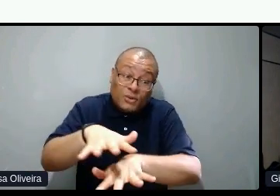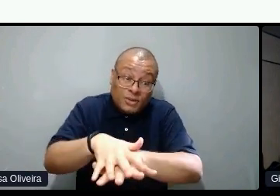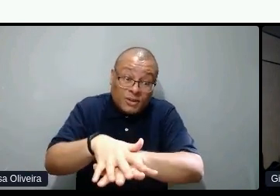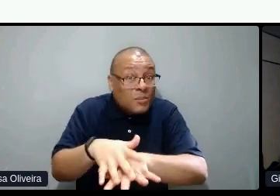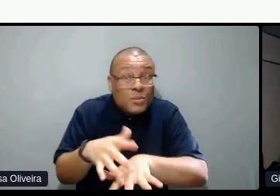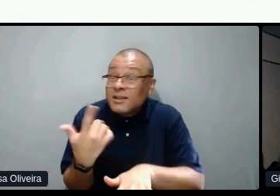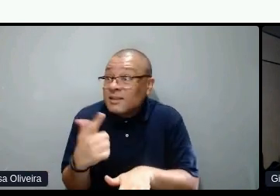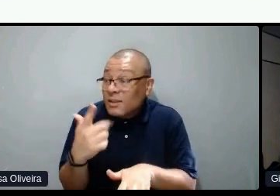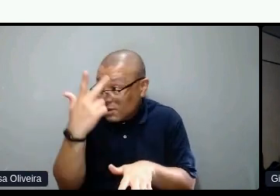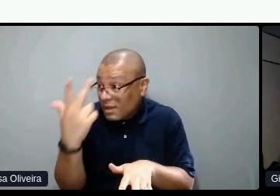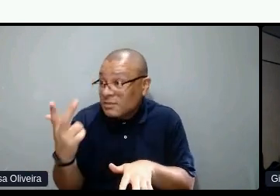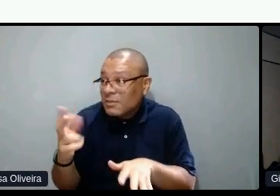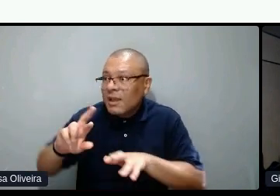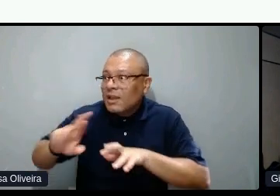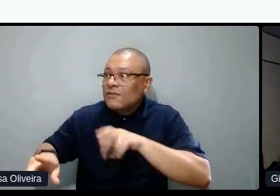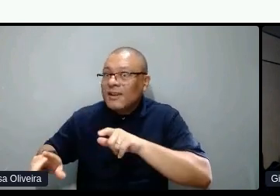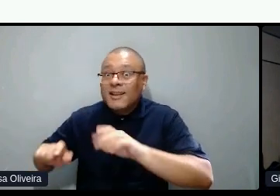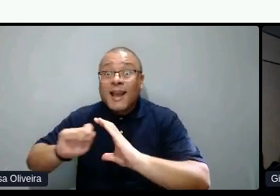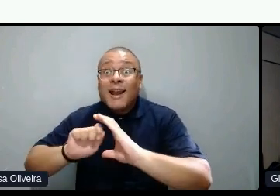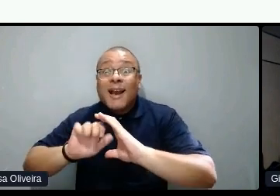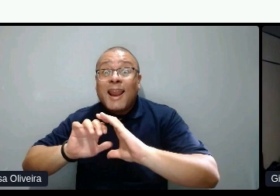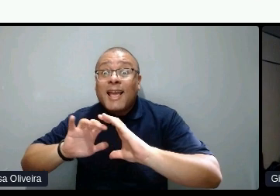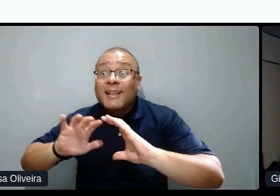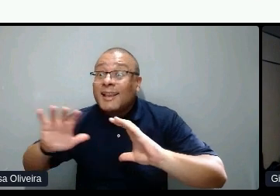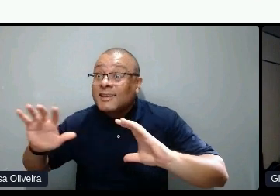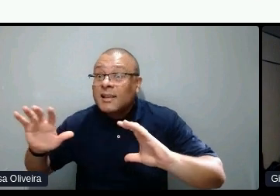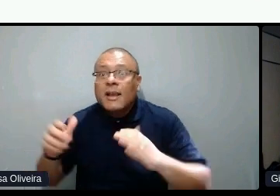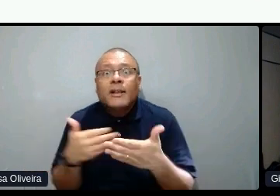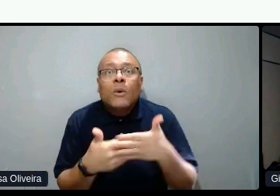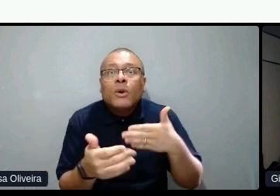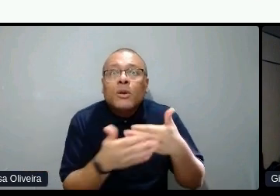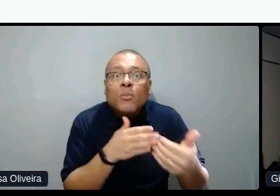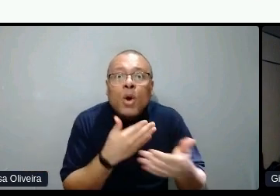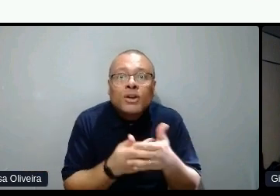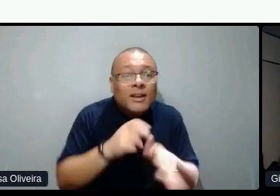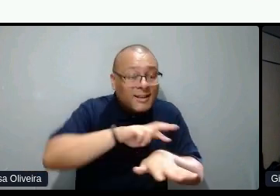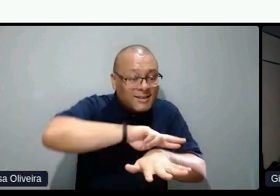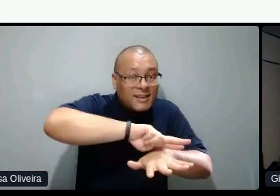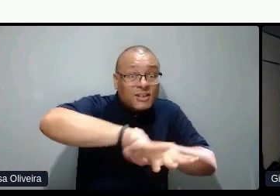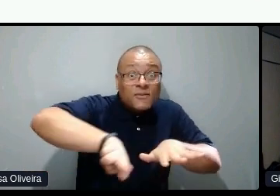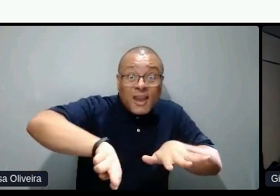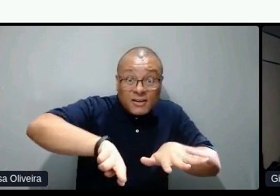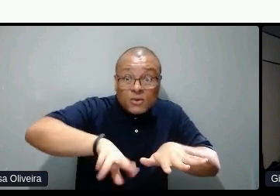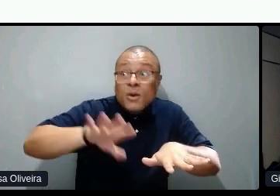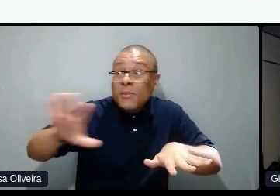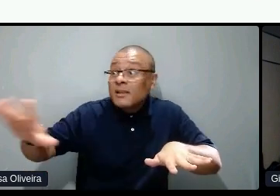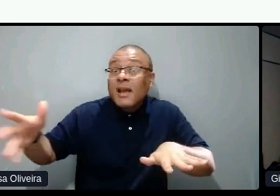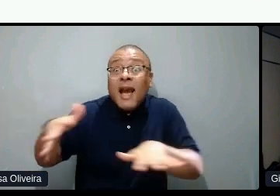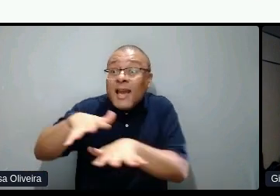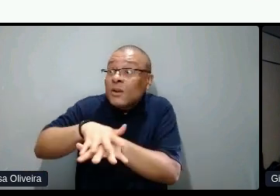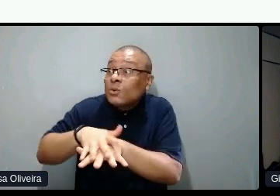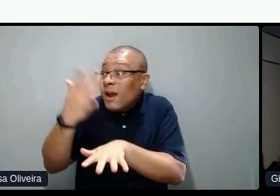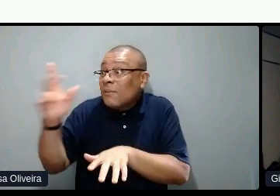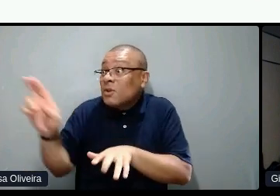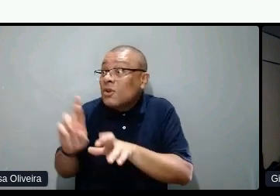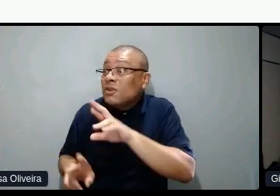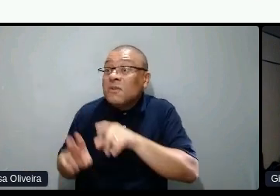these different aspects, then it doesn't matter if we are diverse. What we also see is